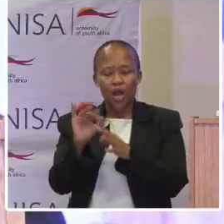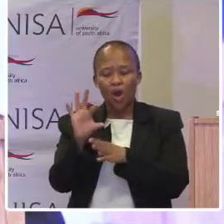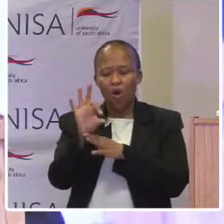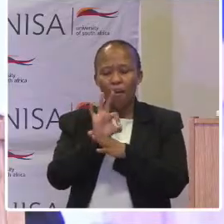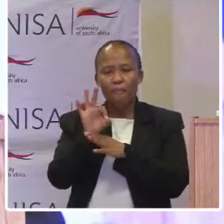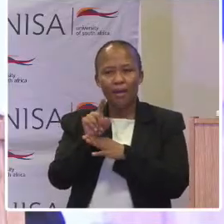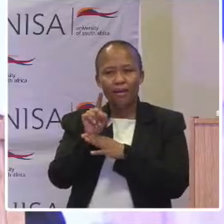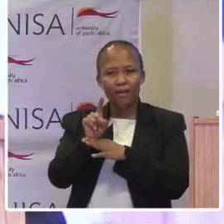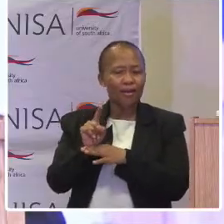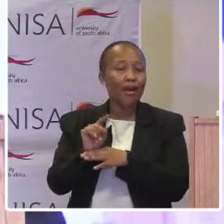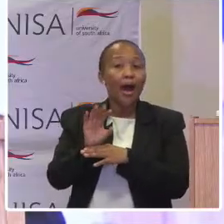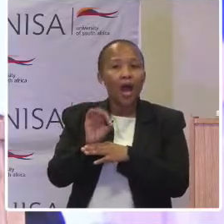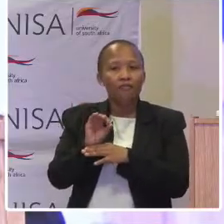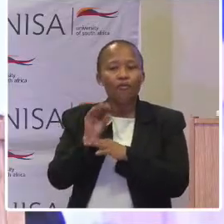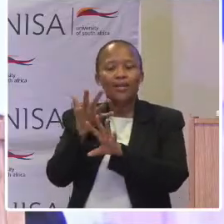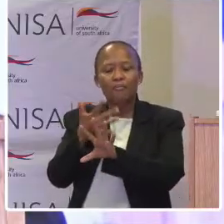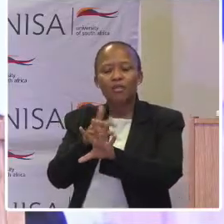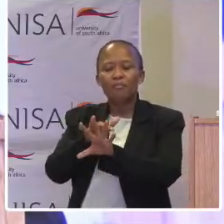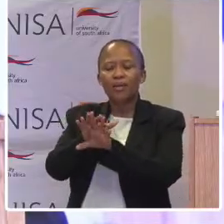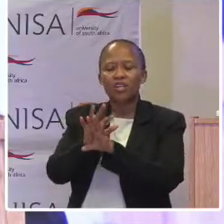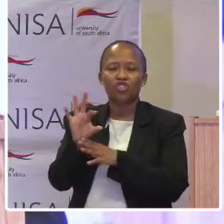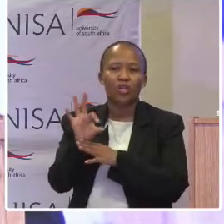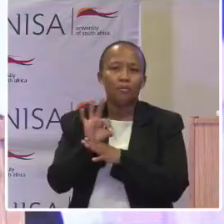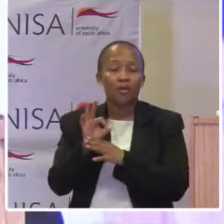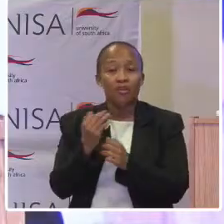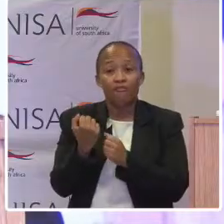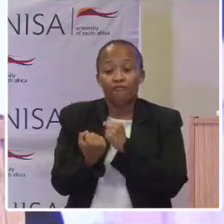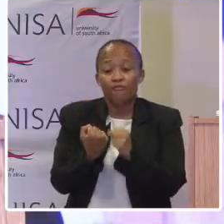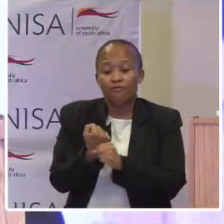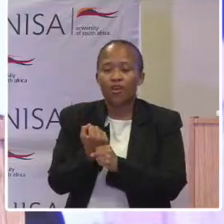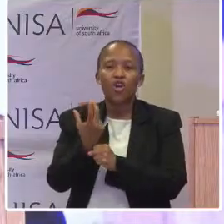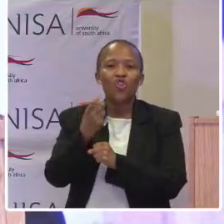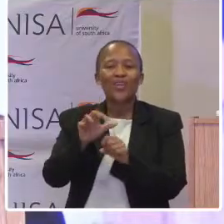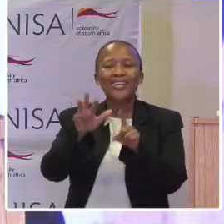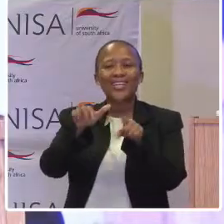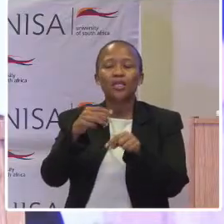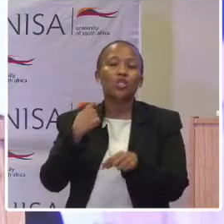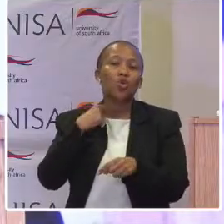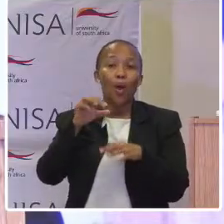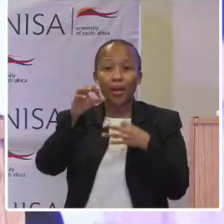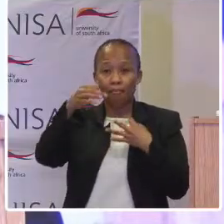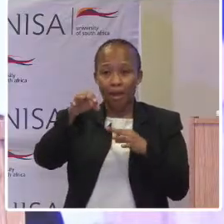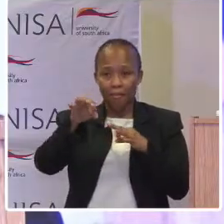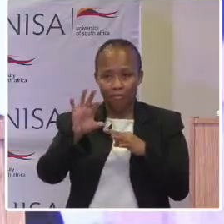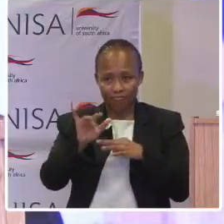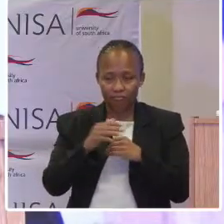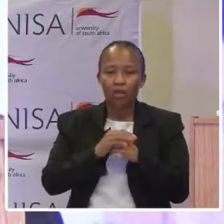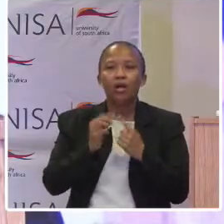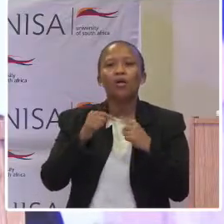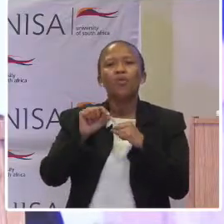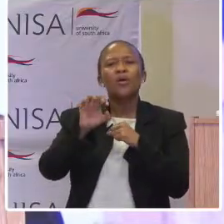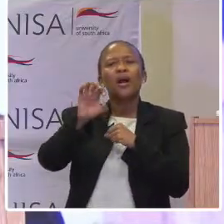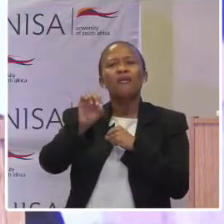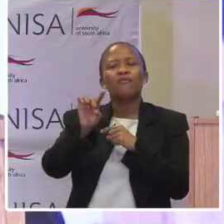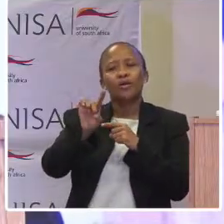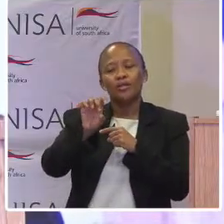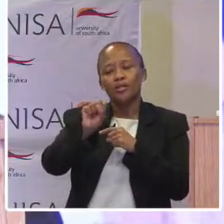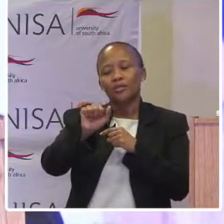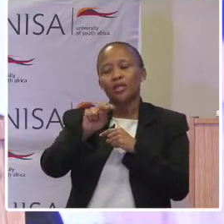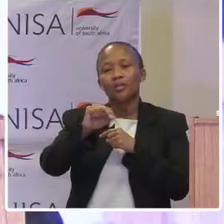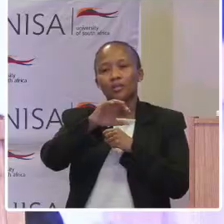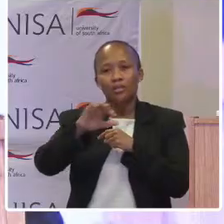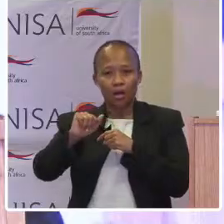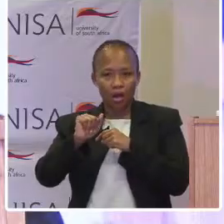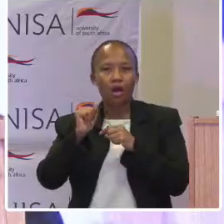the implementation plan for the 2019 White Paper. SANSA efforts and investment focused on building